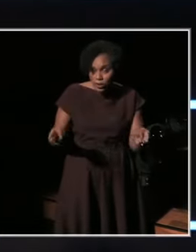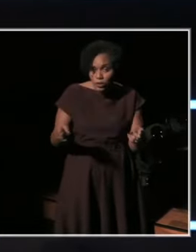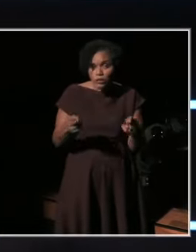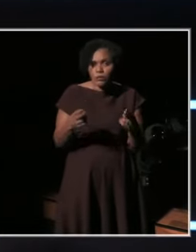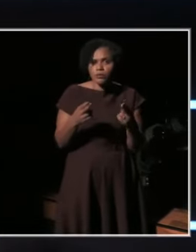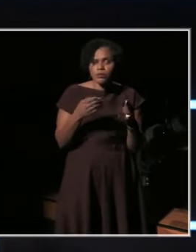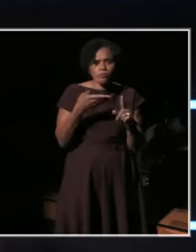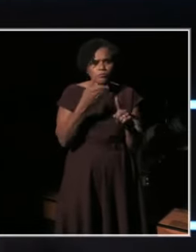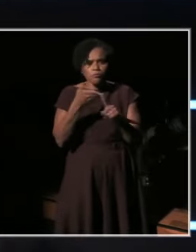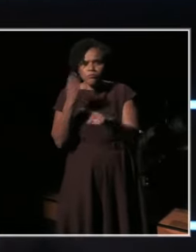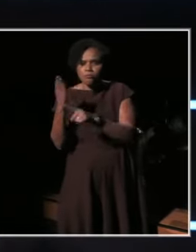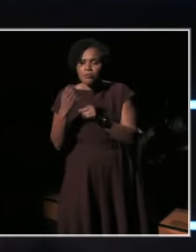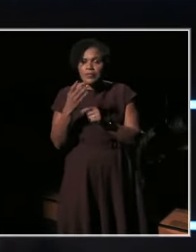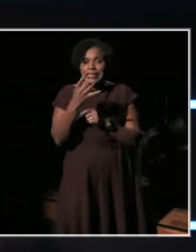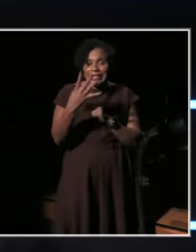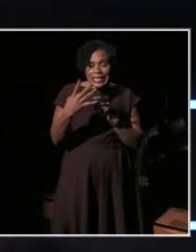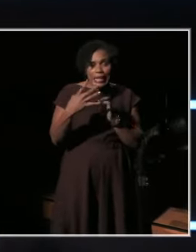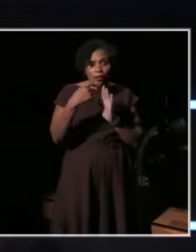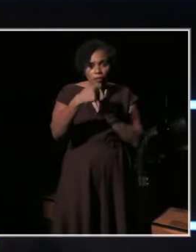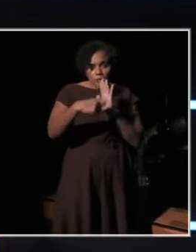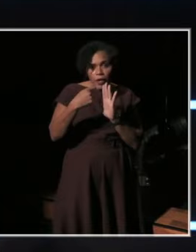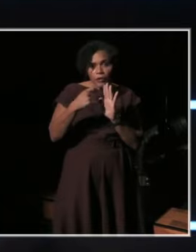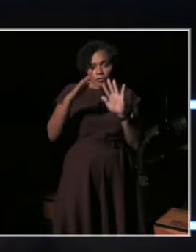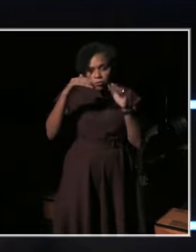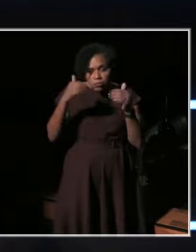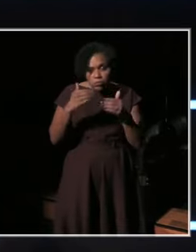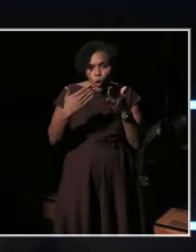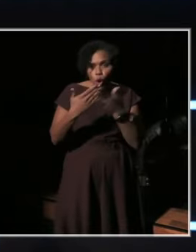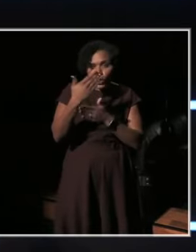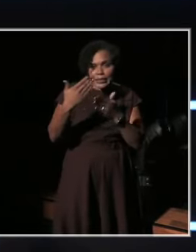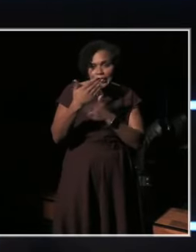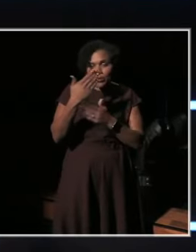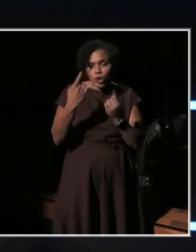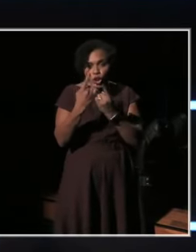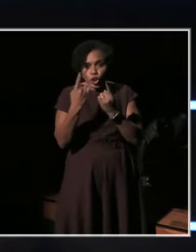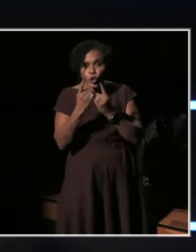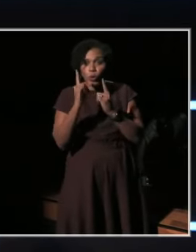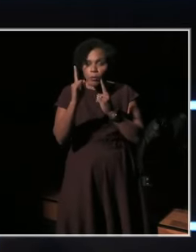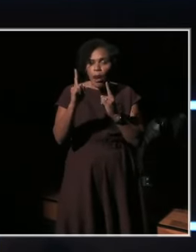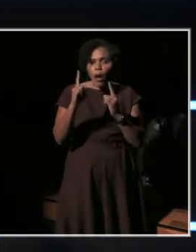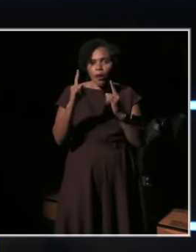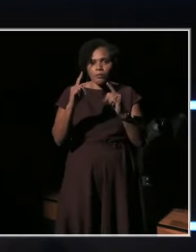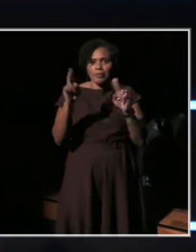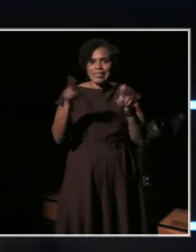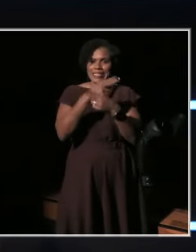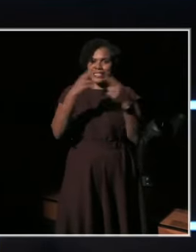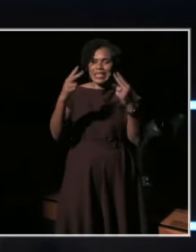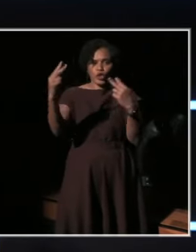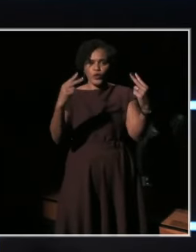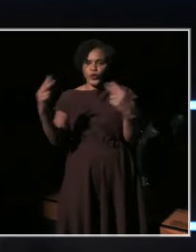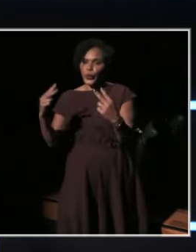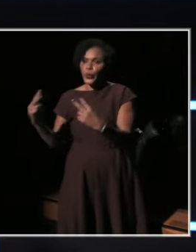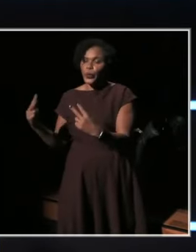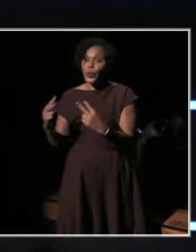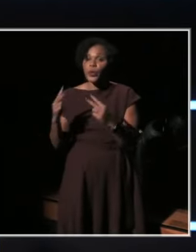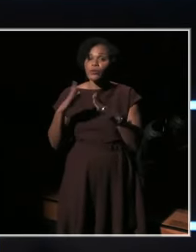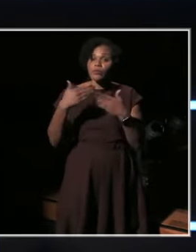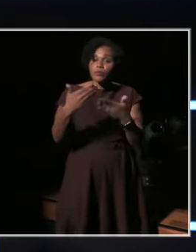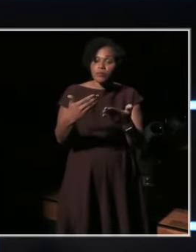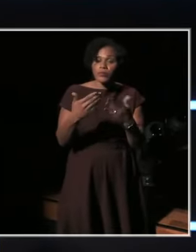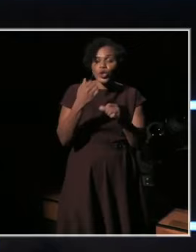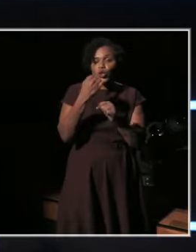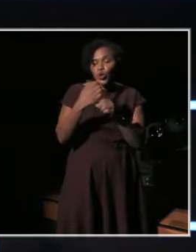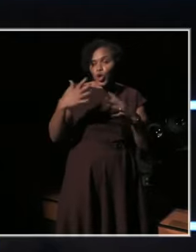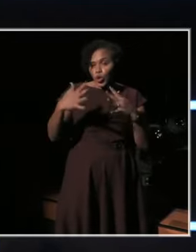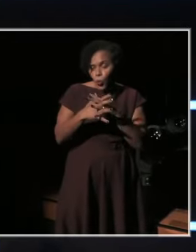films on a contemporary issue with an international perspective. And to present it, please welcome Georgia